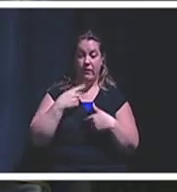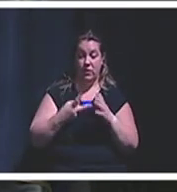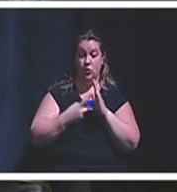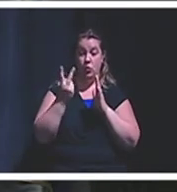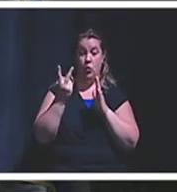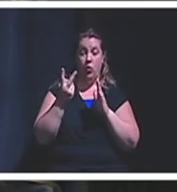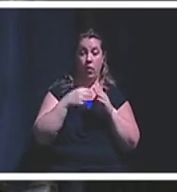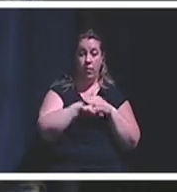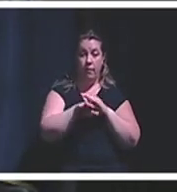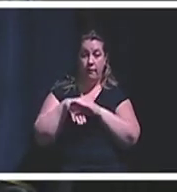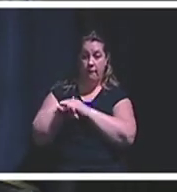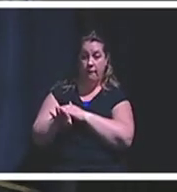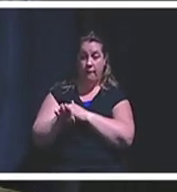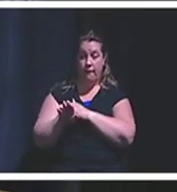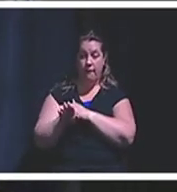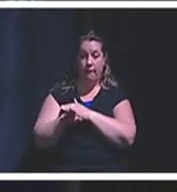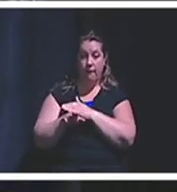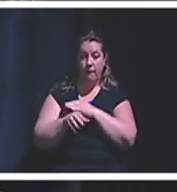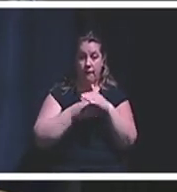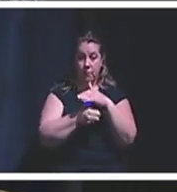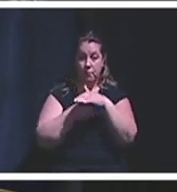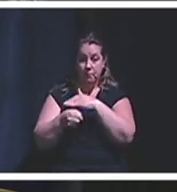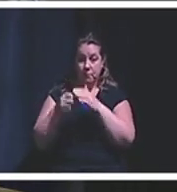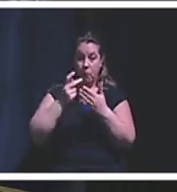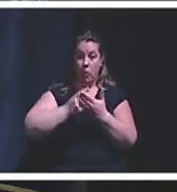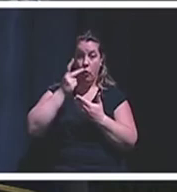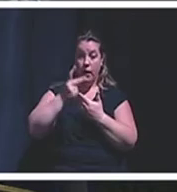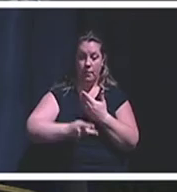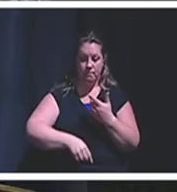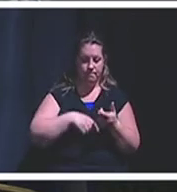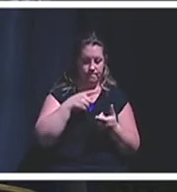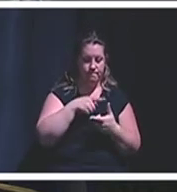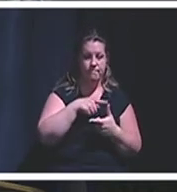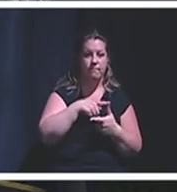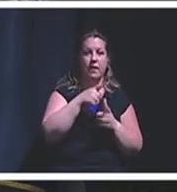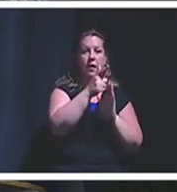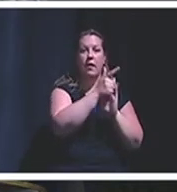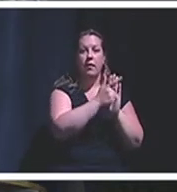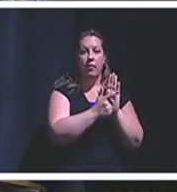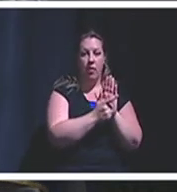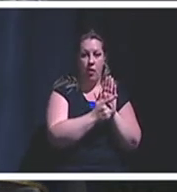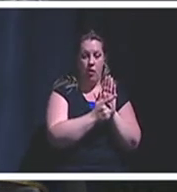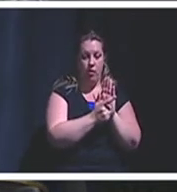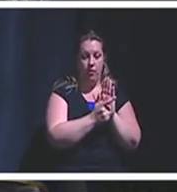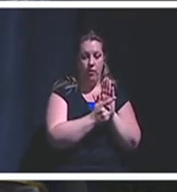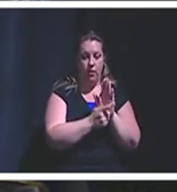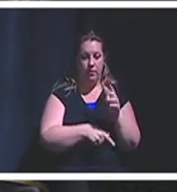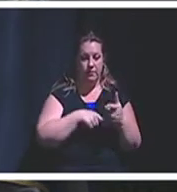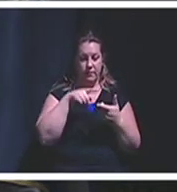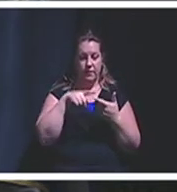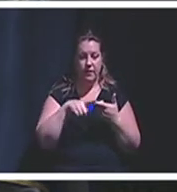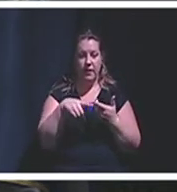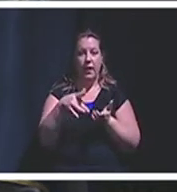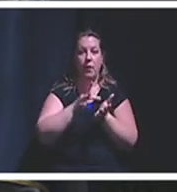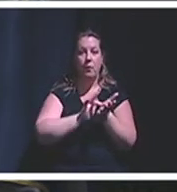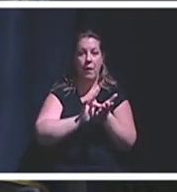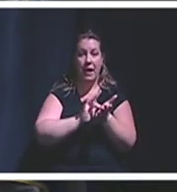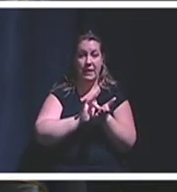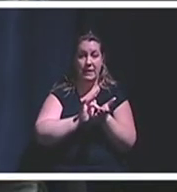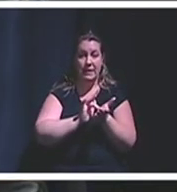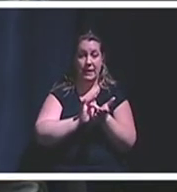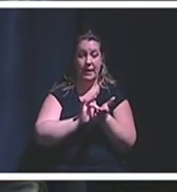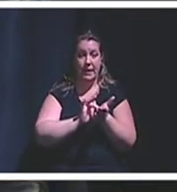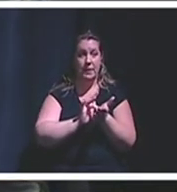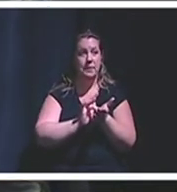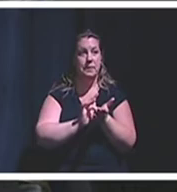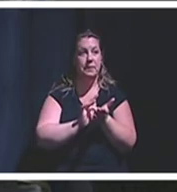program, but in law and in medicine, and